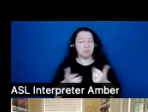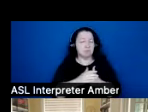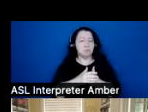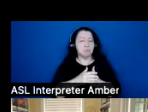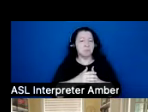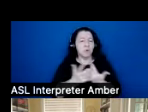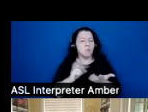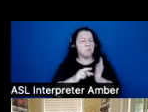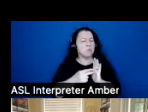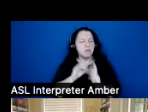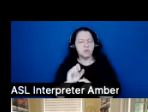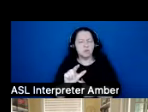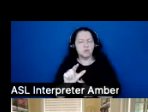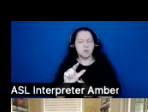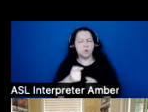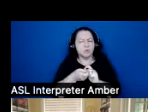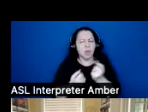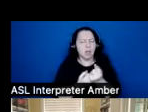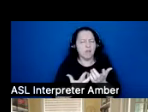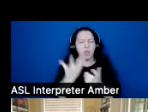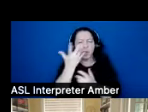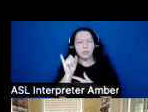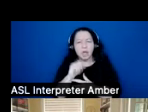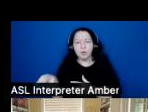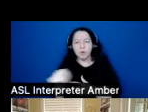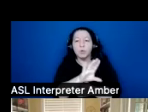change advocacy look like to you in your community?